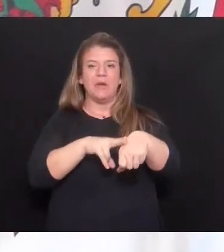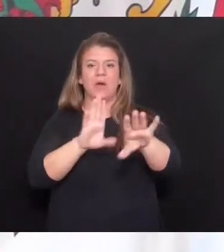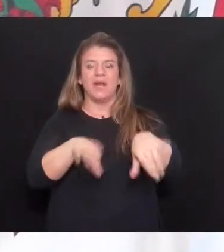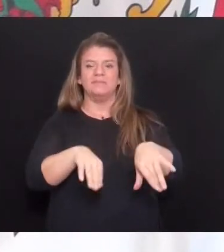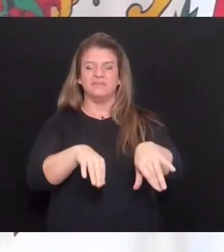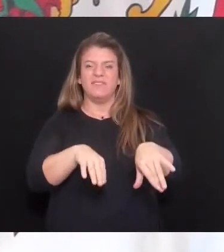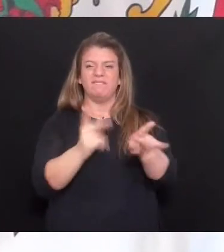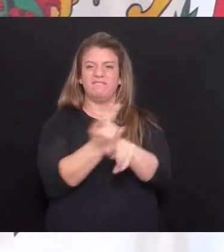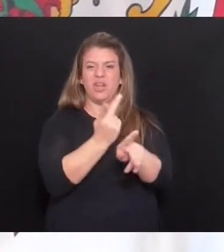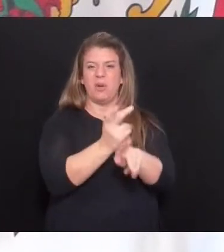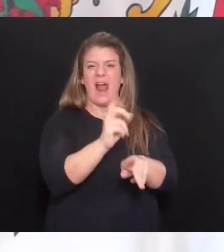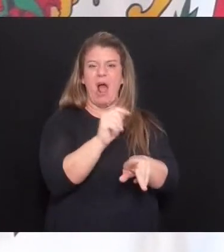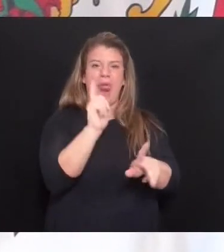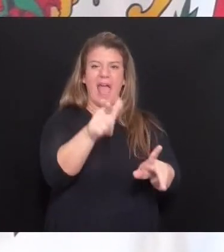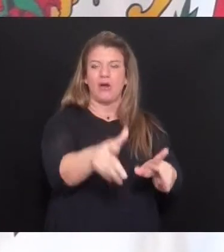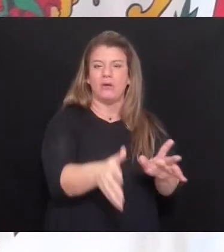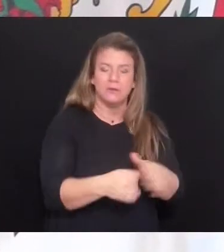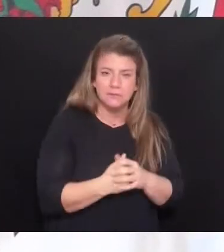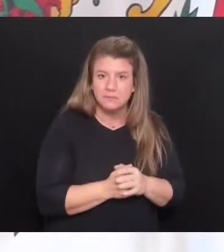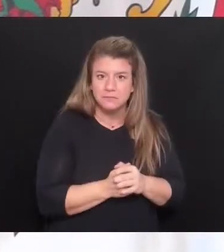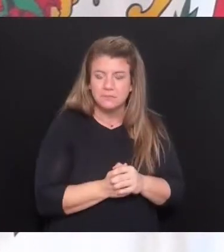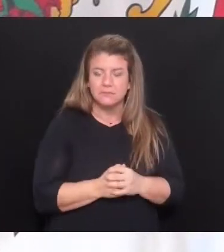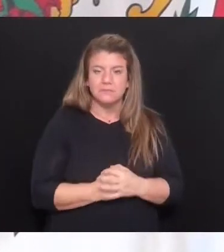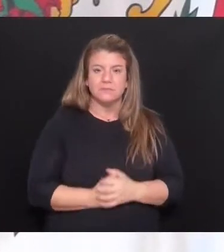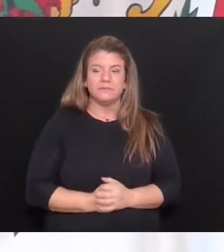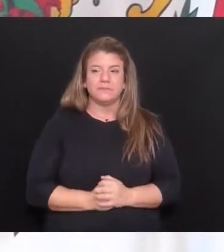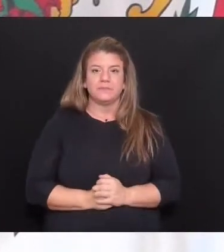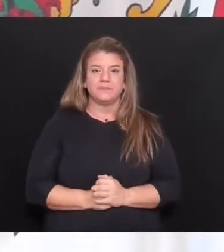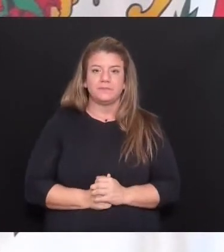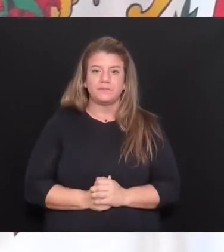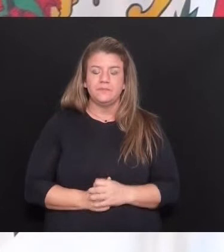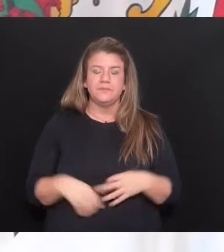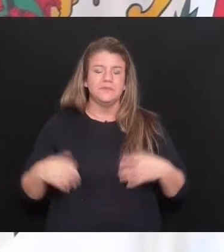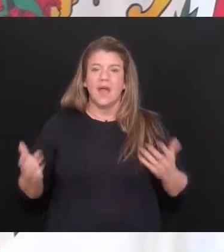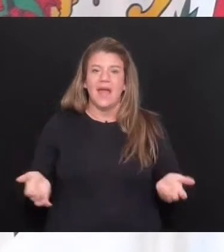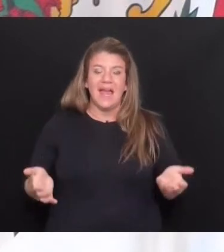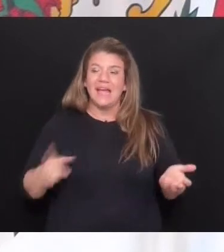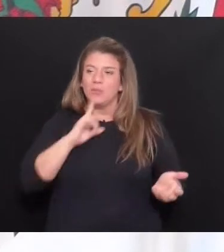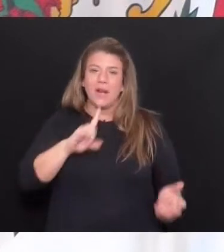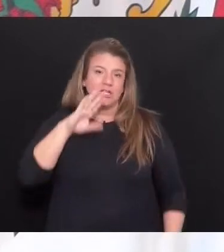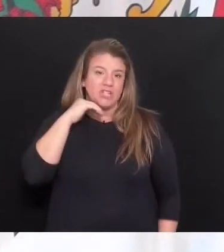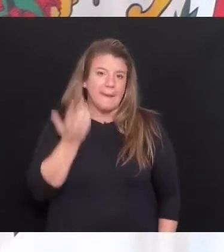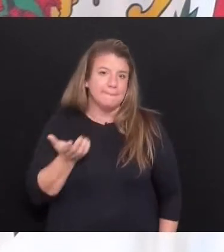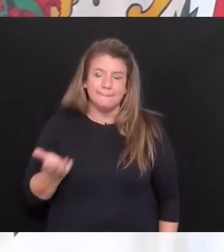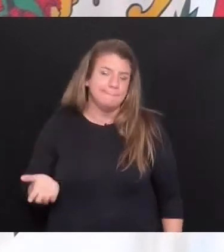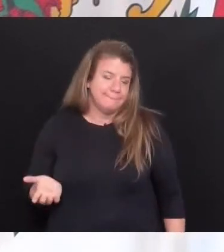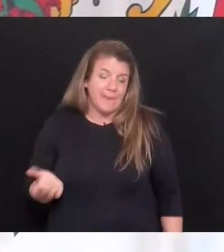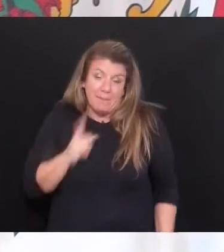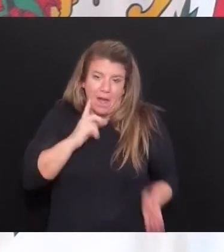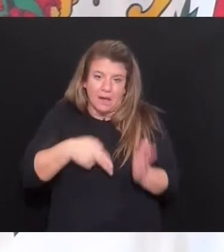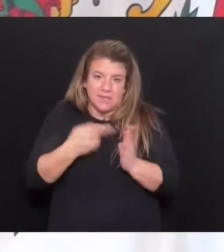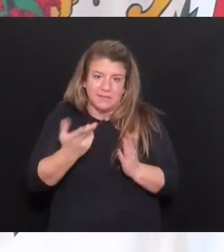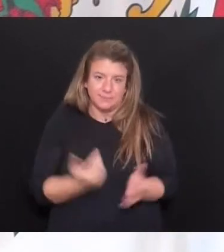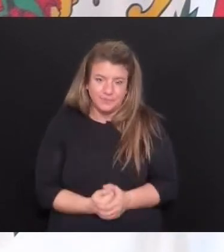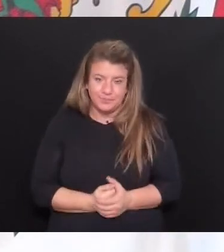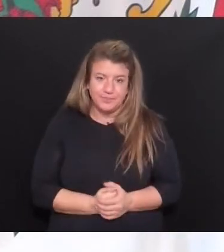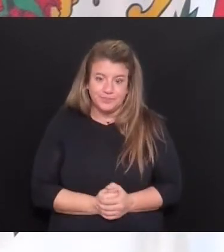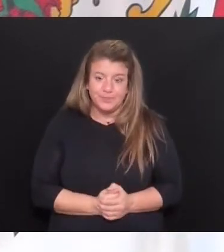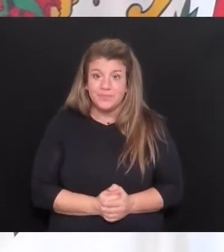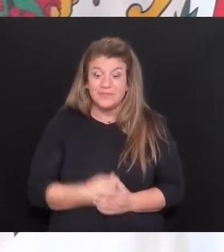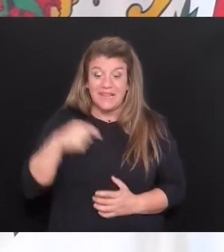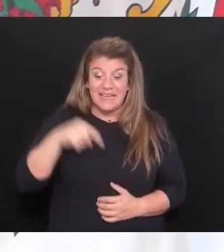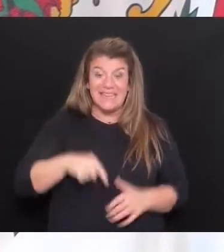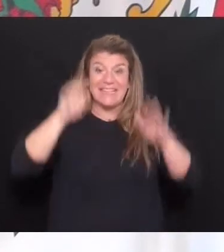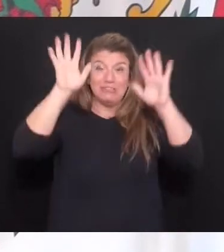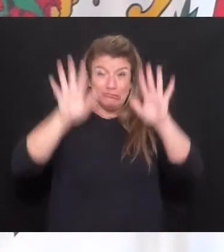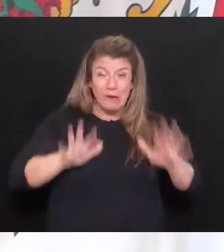cancer, basically, is what you're talking about. You know, it is a shame. That's all there is to it. These great